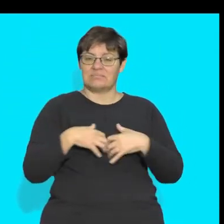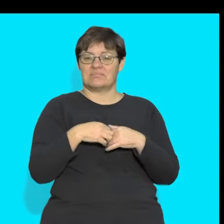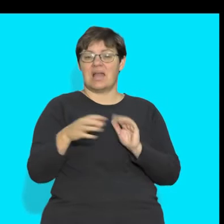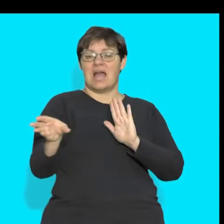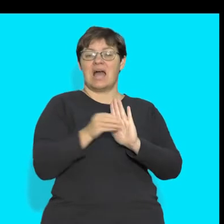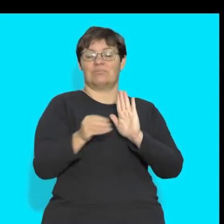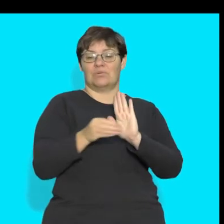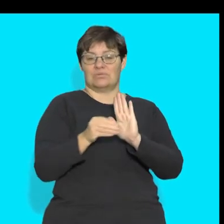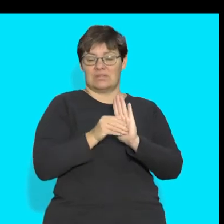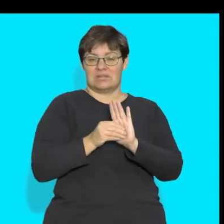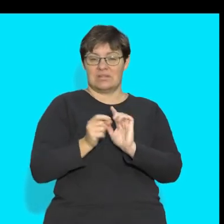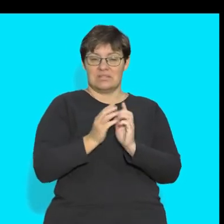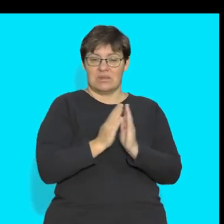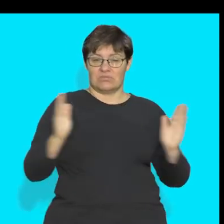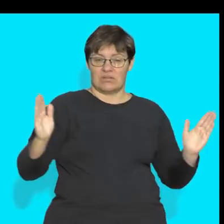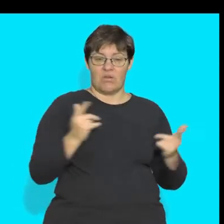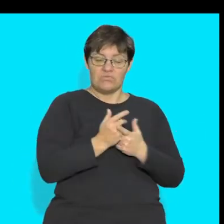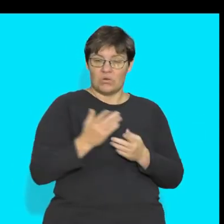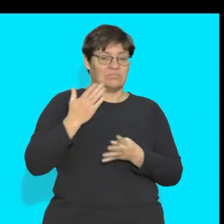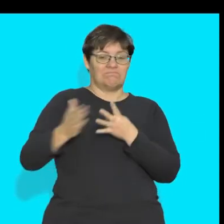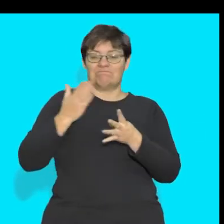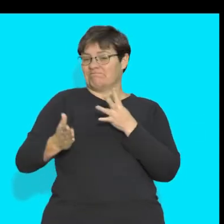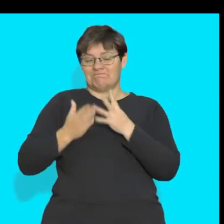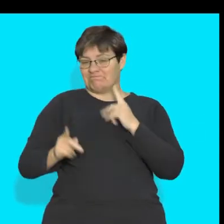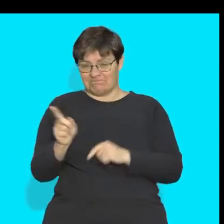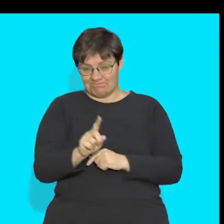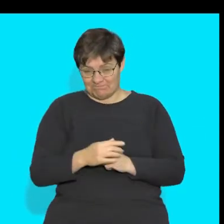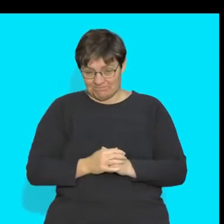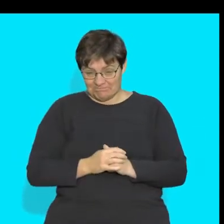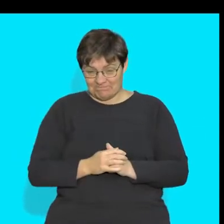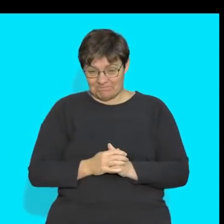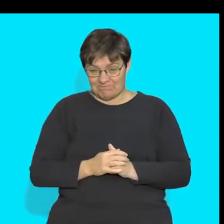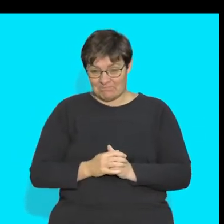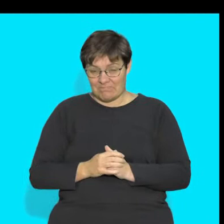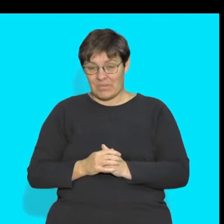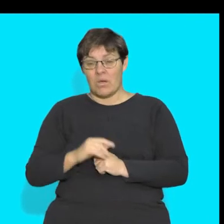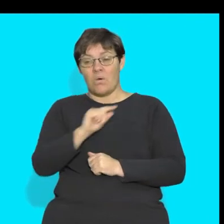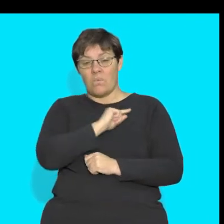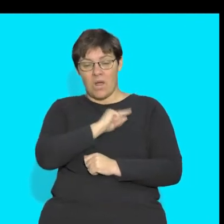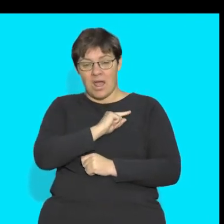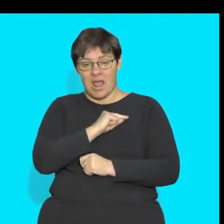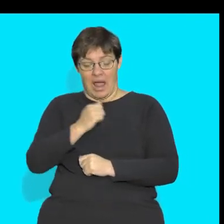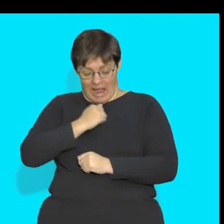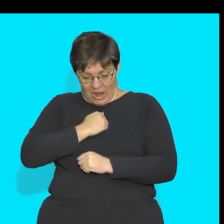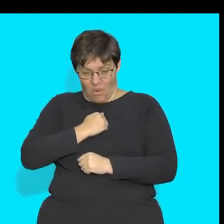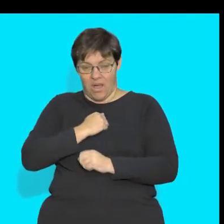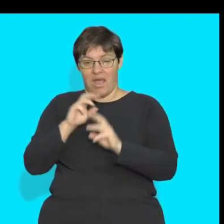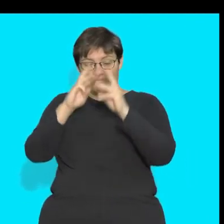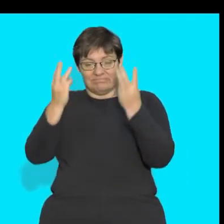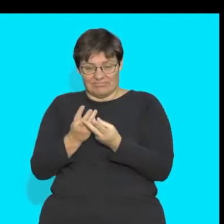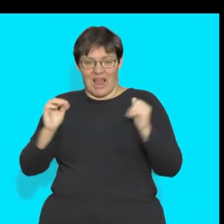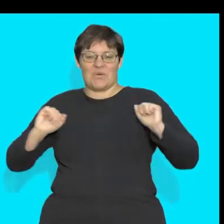absorption spectrums, not emission spectrums, okay? because our atmosphere acts